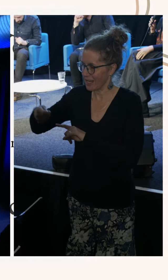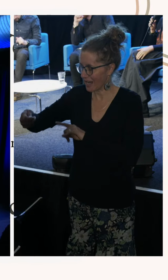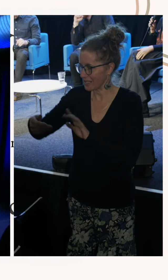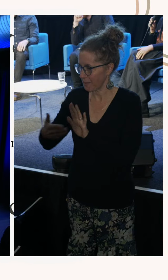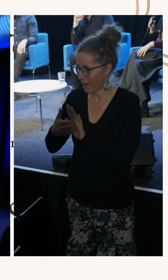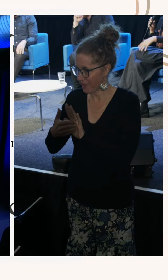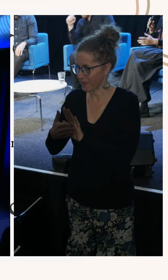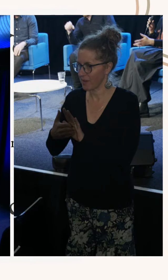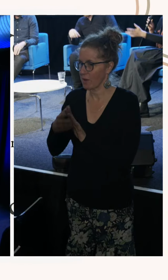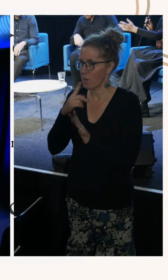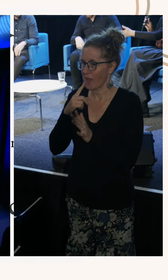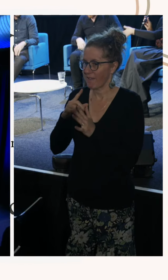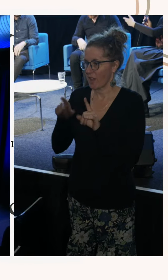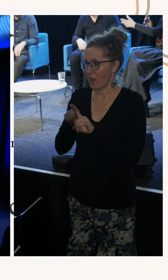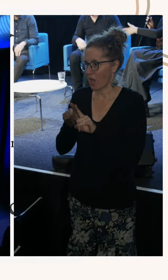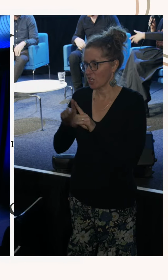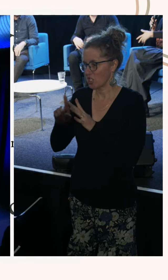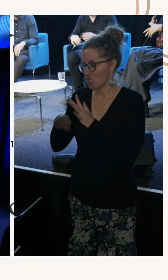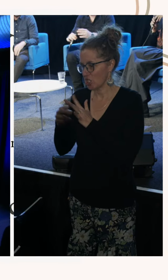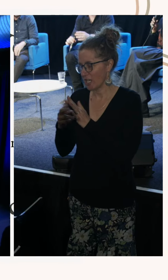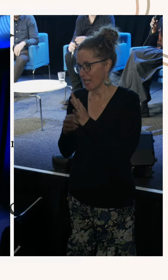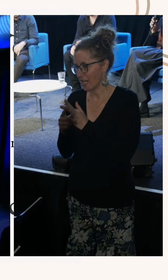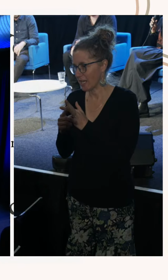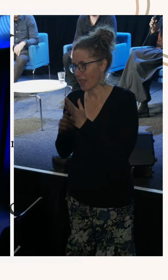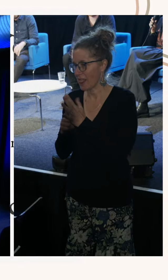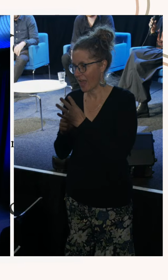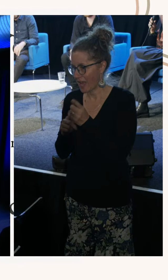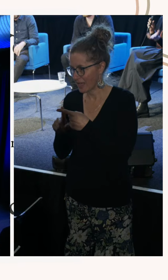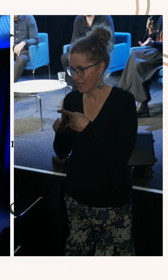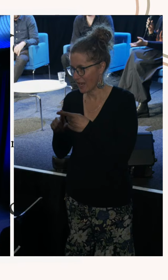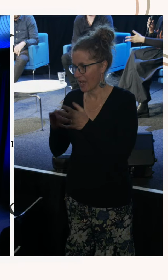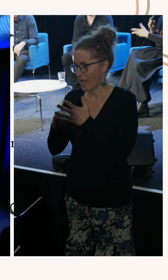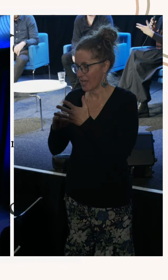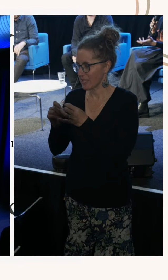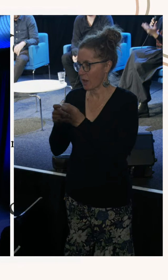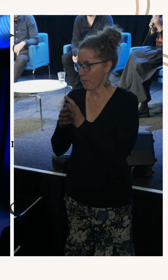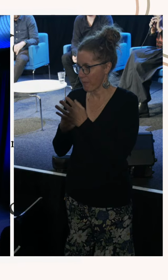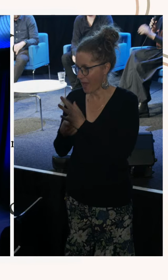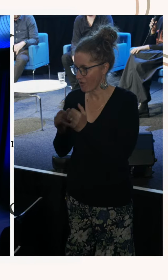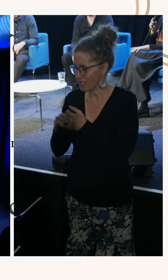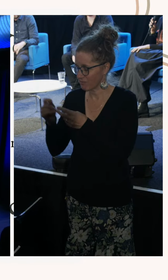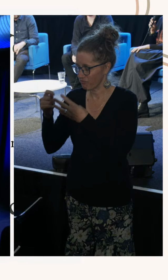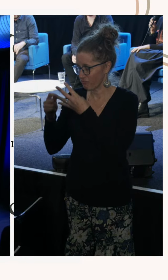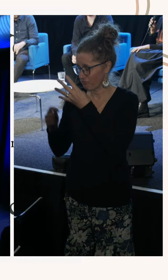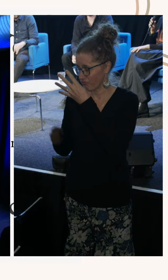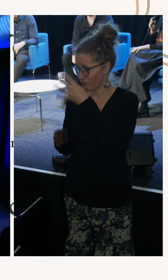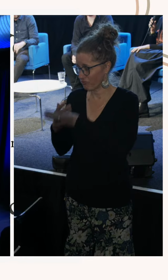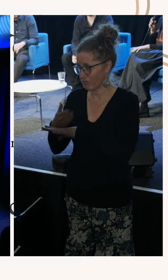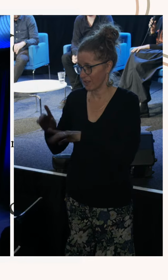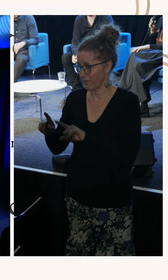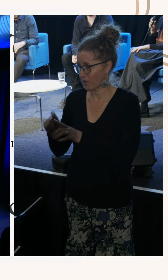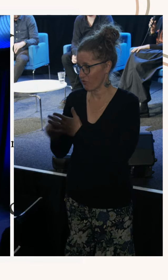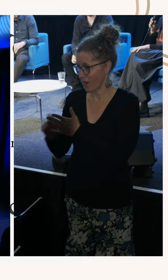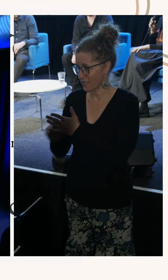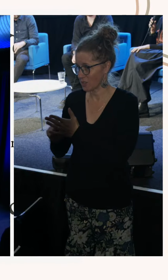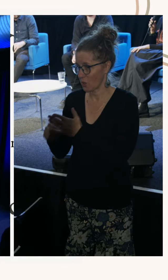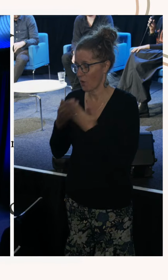be featuring writers like Janine Lane, Jeff Sparrow, Sam Ryan, Nayuka Gorrie, and many more. So